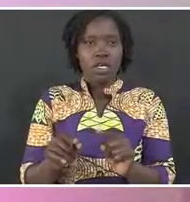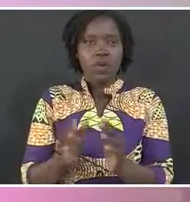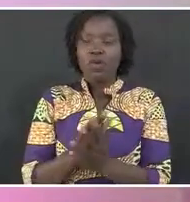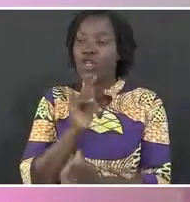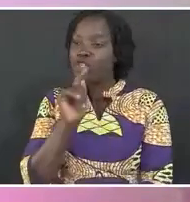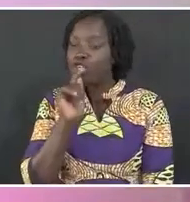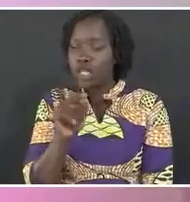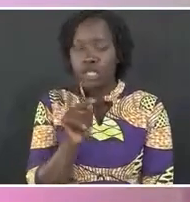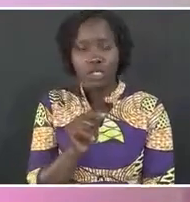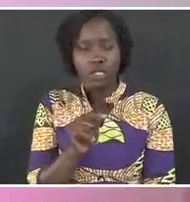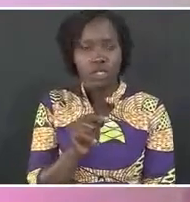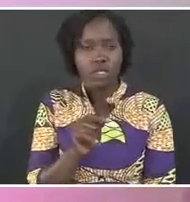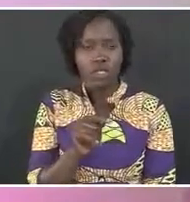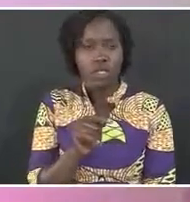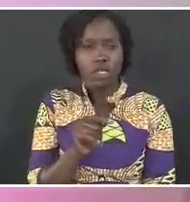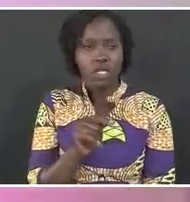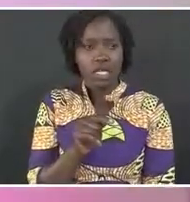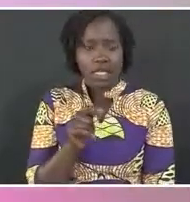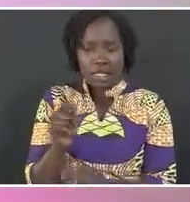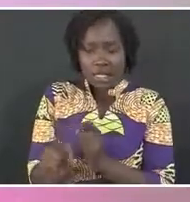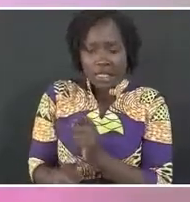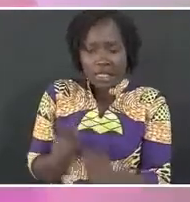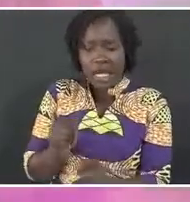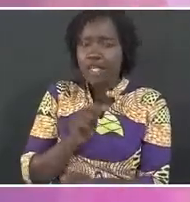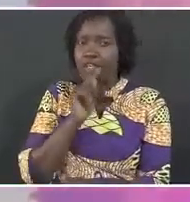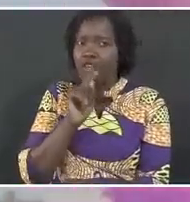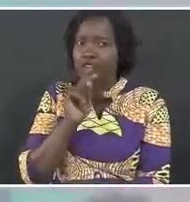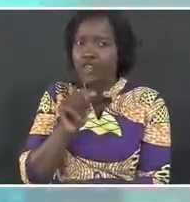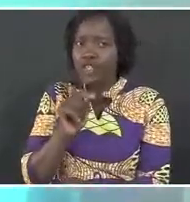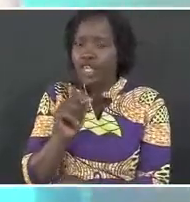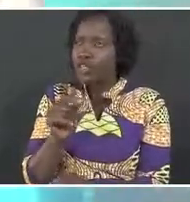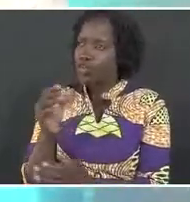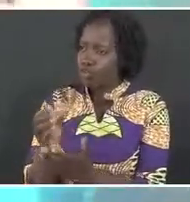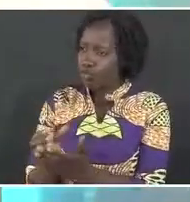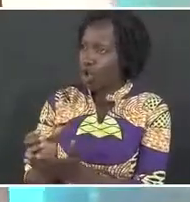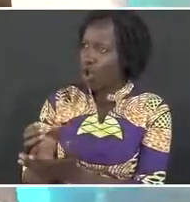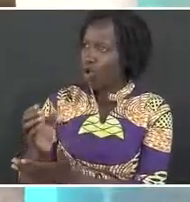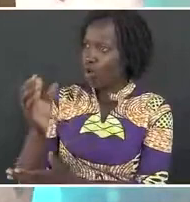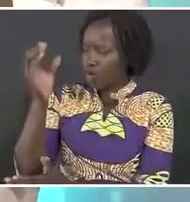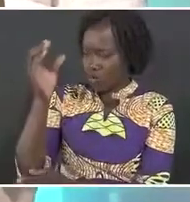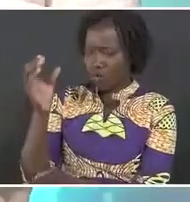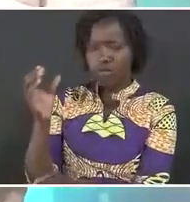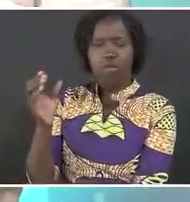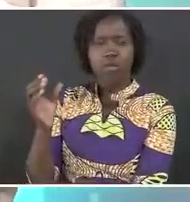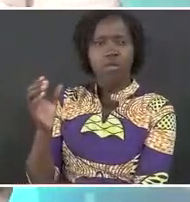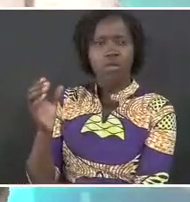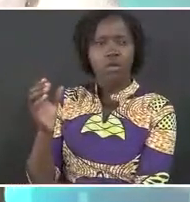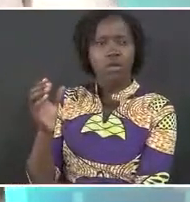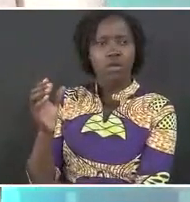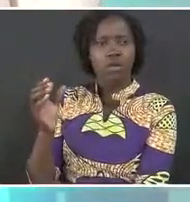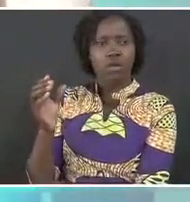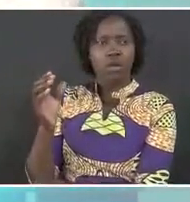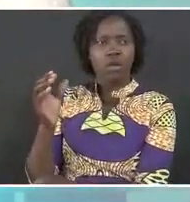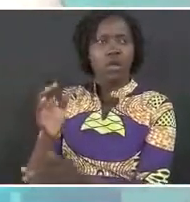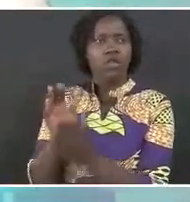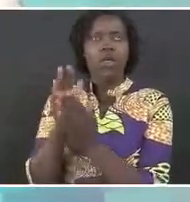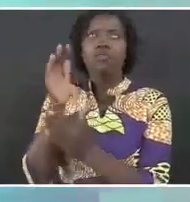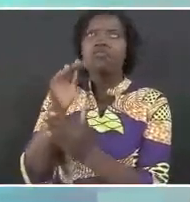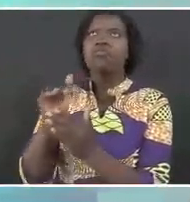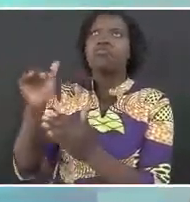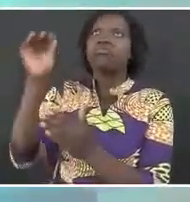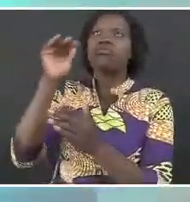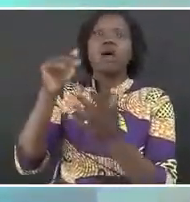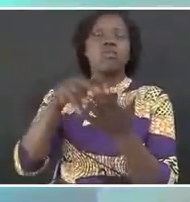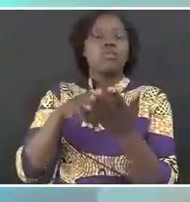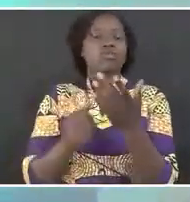chicken and tied this chicken to the pole. You see, you've raised the dais up. The dais is up and there